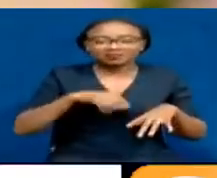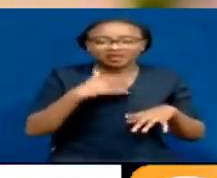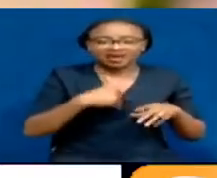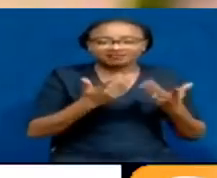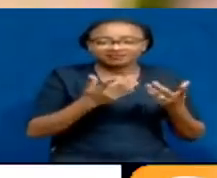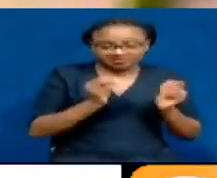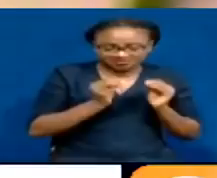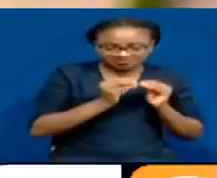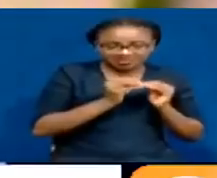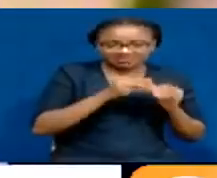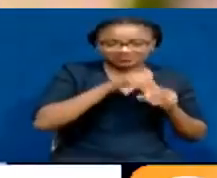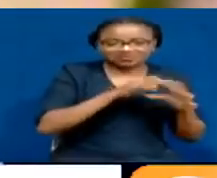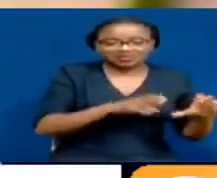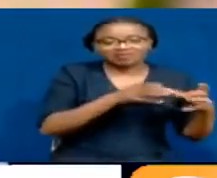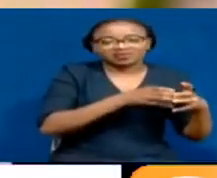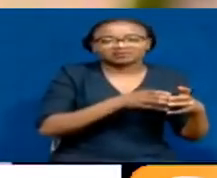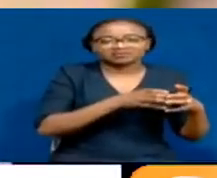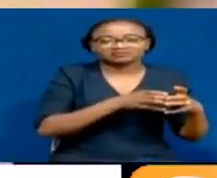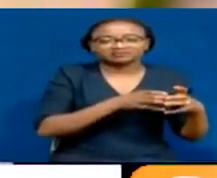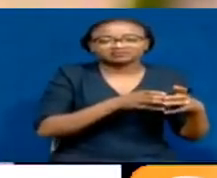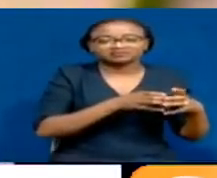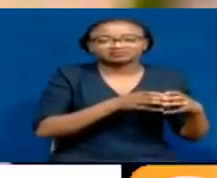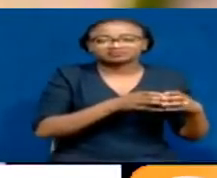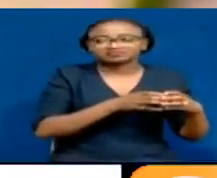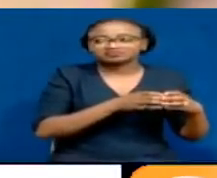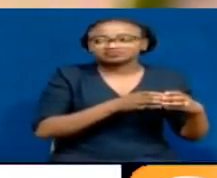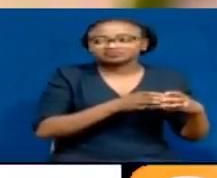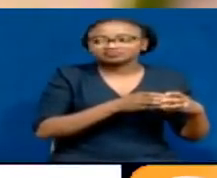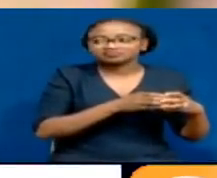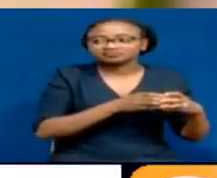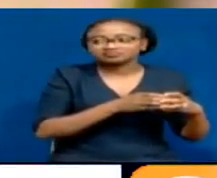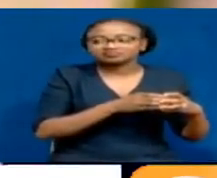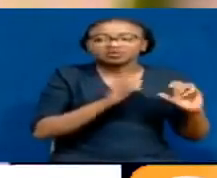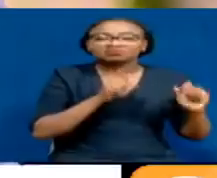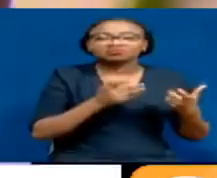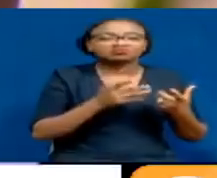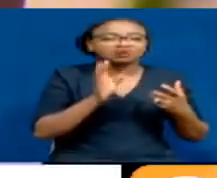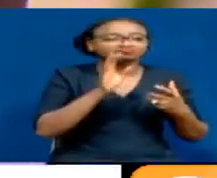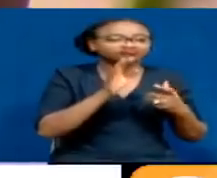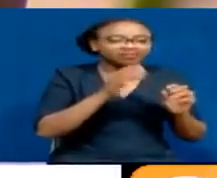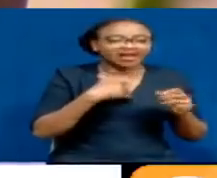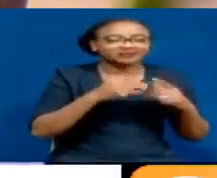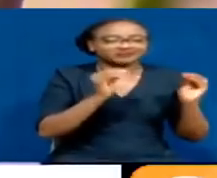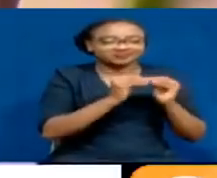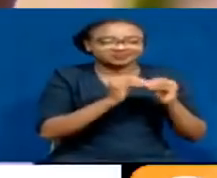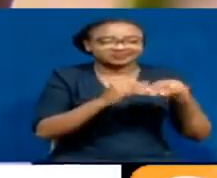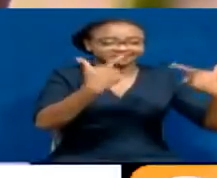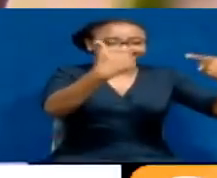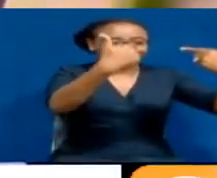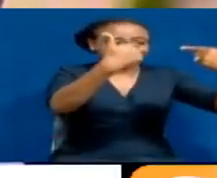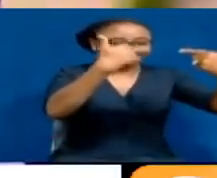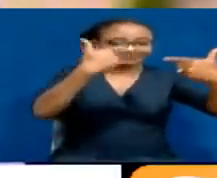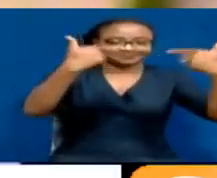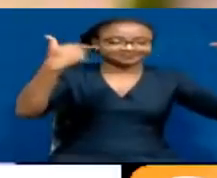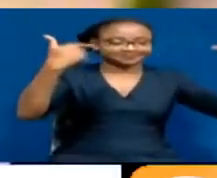internal party meetings. You would hold a press conference and you would